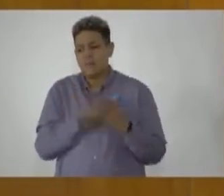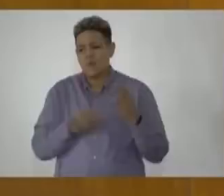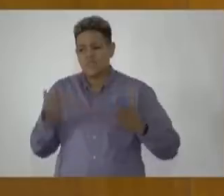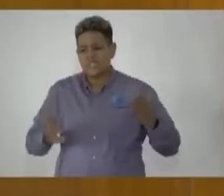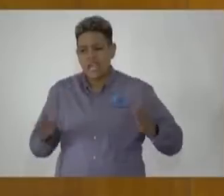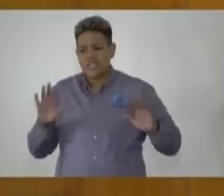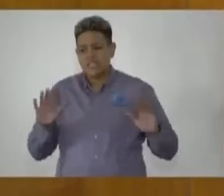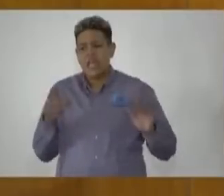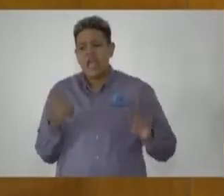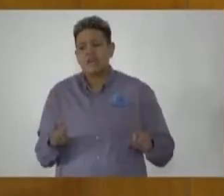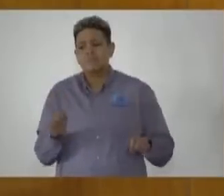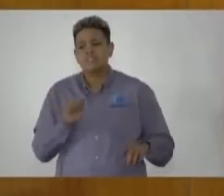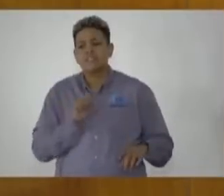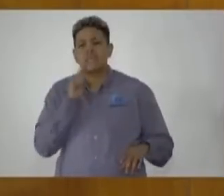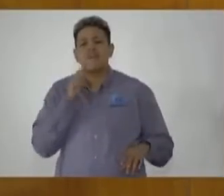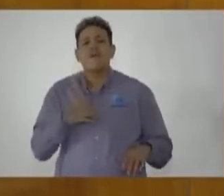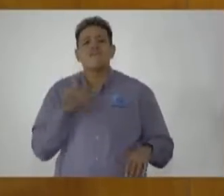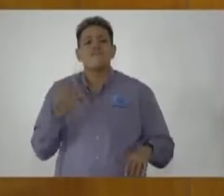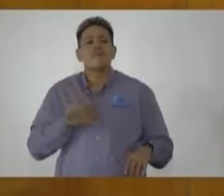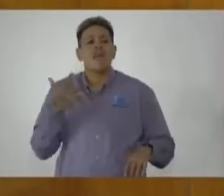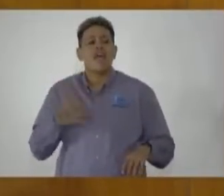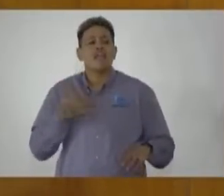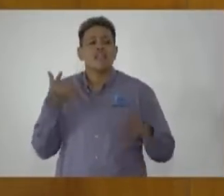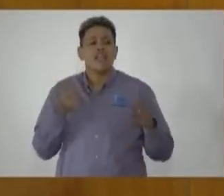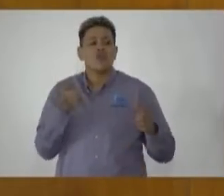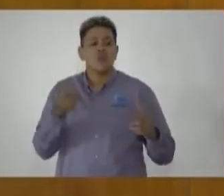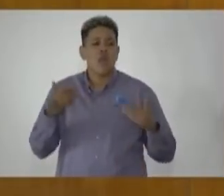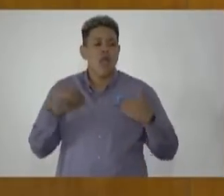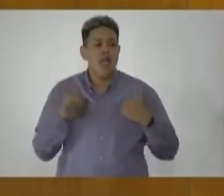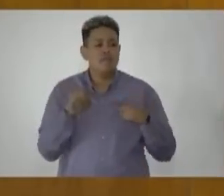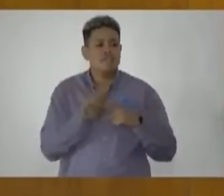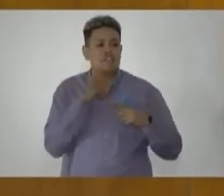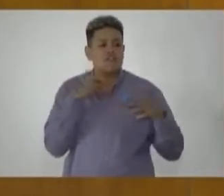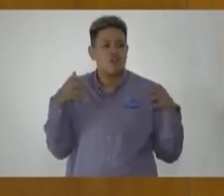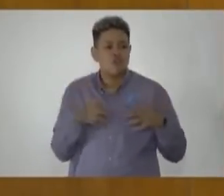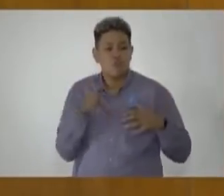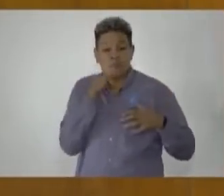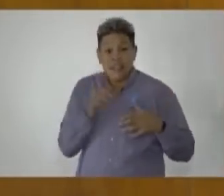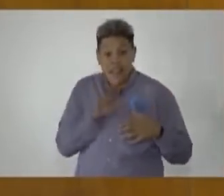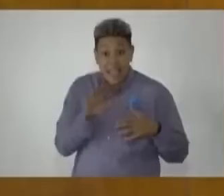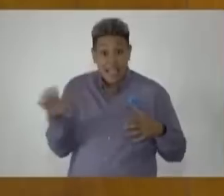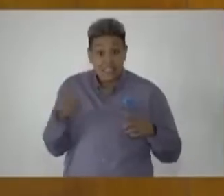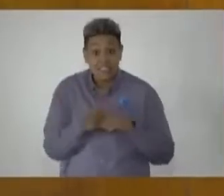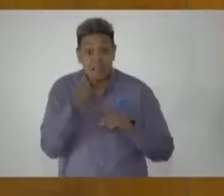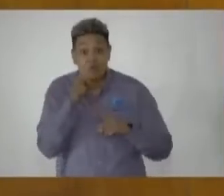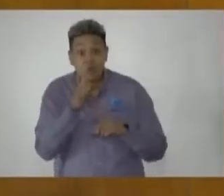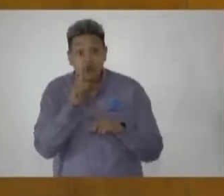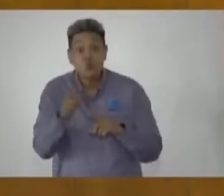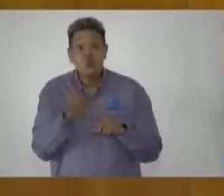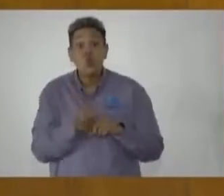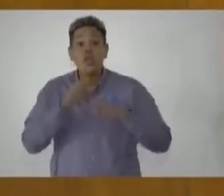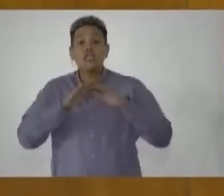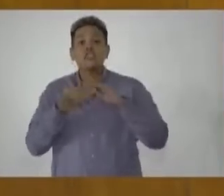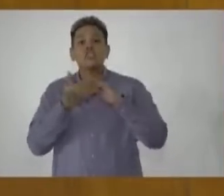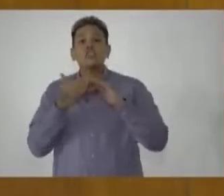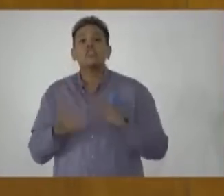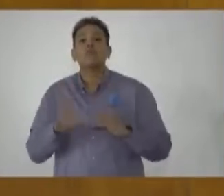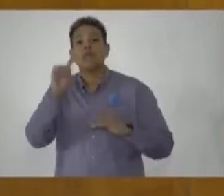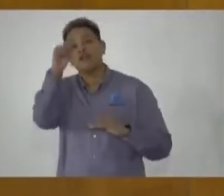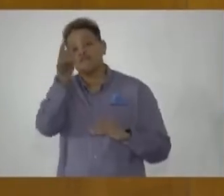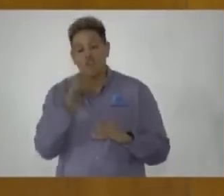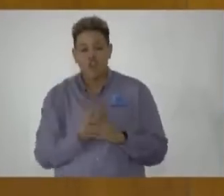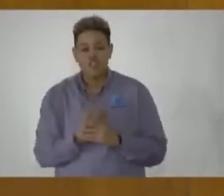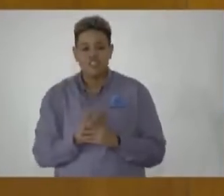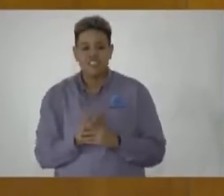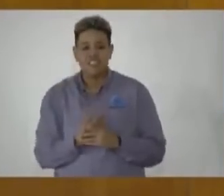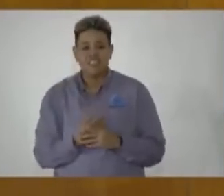sides. And I felt that here you have a grouping of ladies who are truly Jamaican first. They